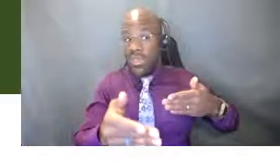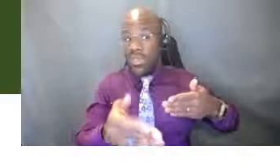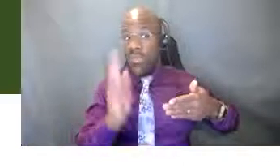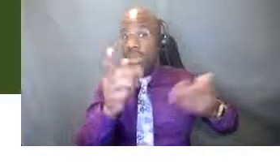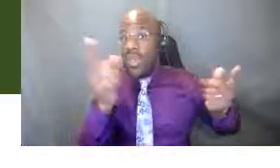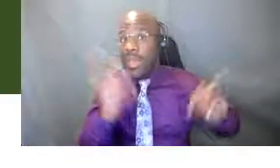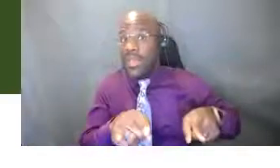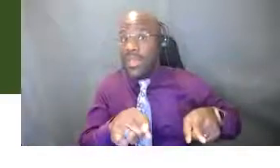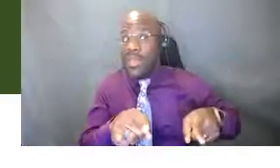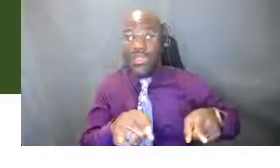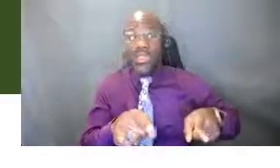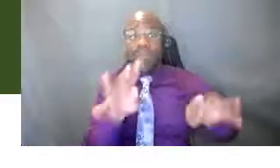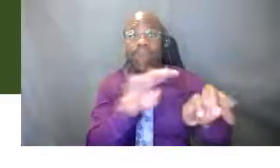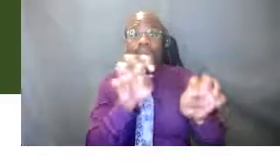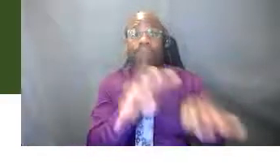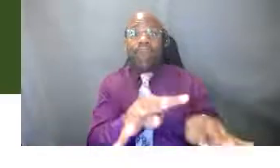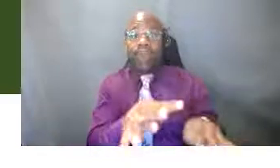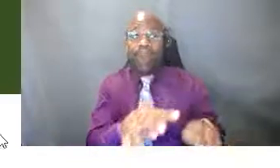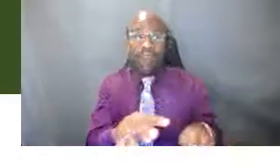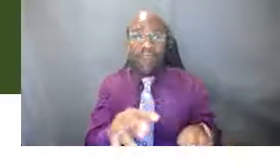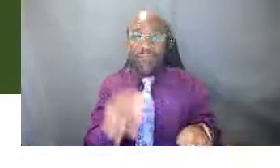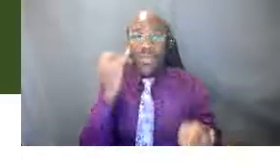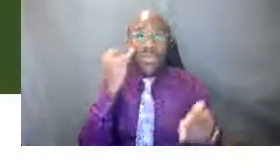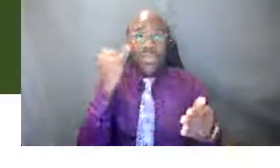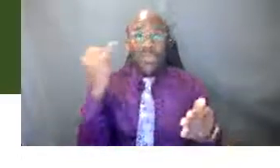with the police being present.